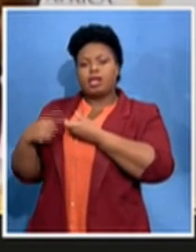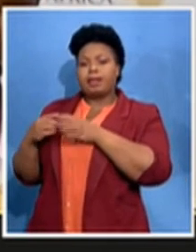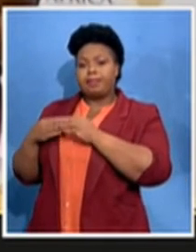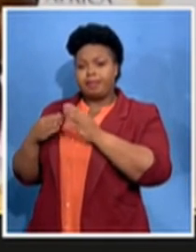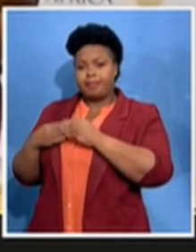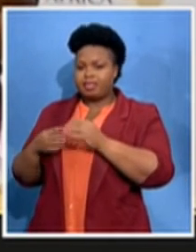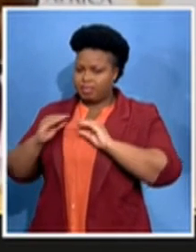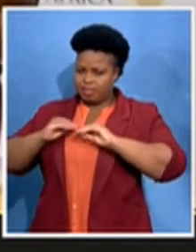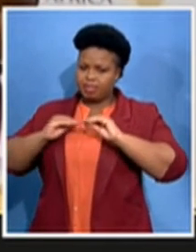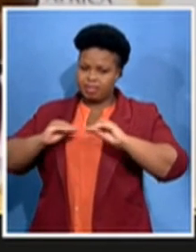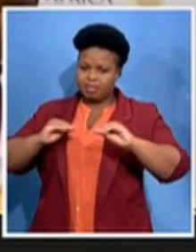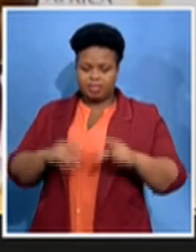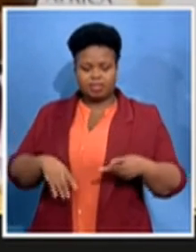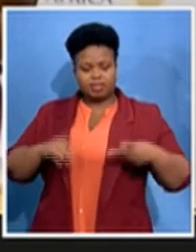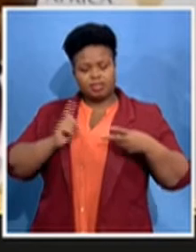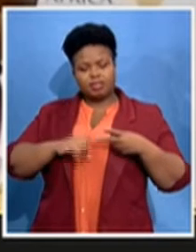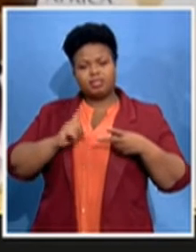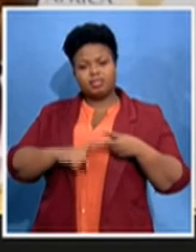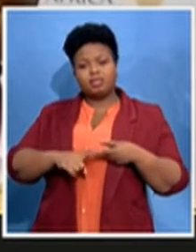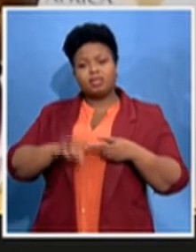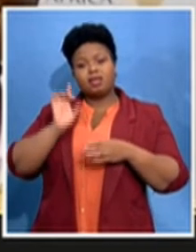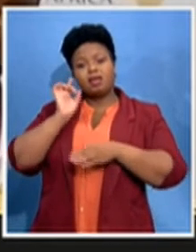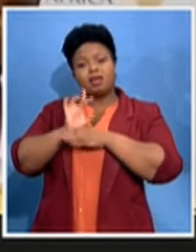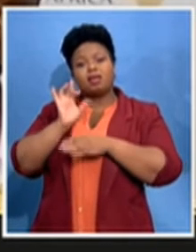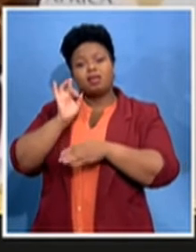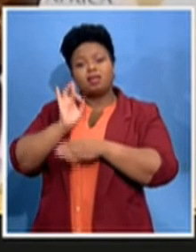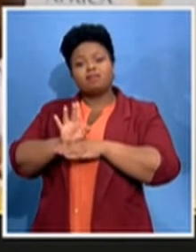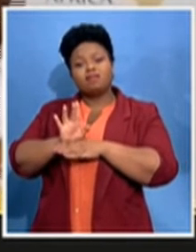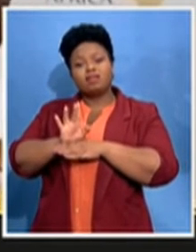advisory protection notes on